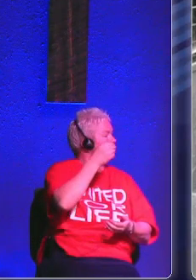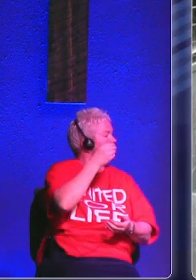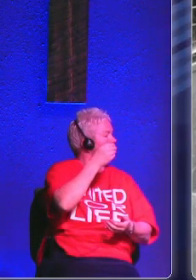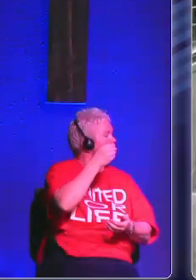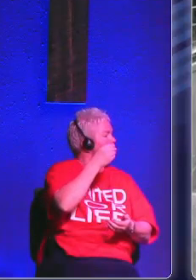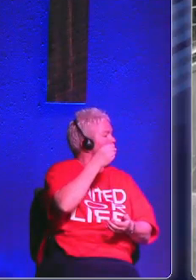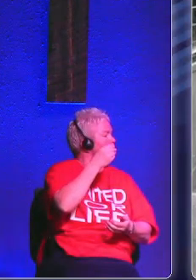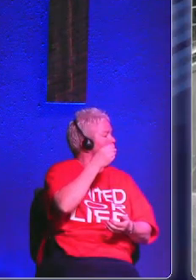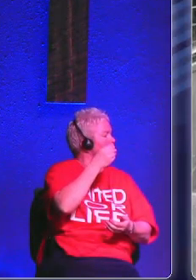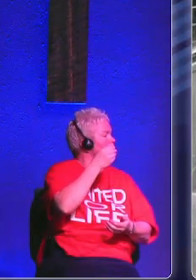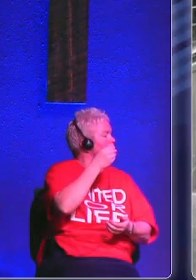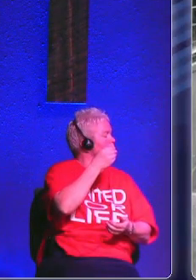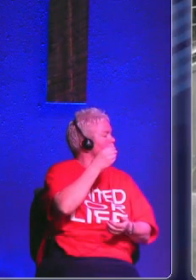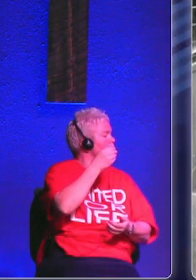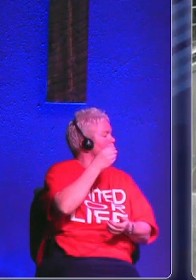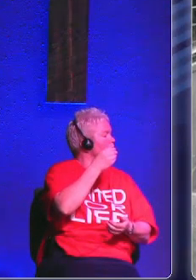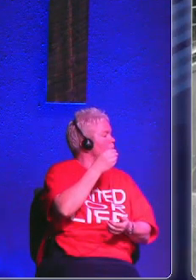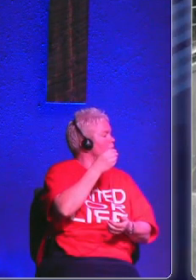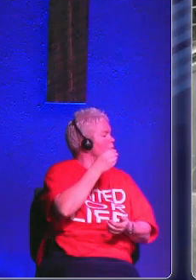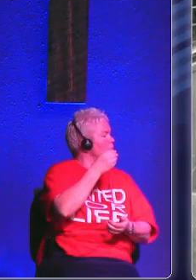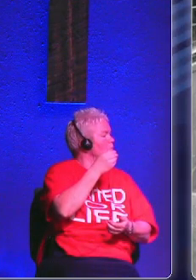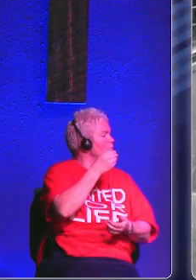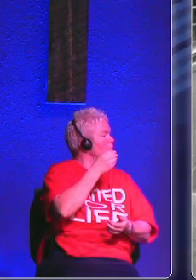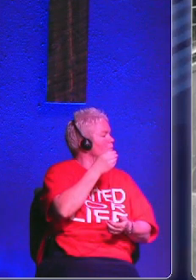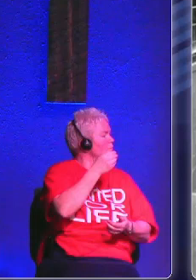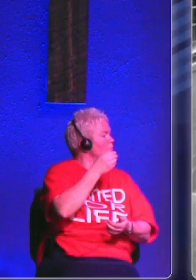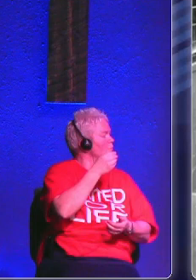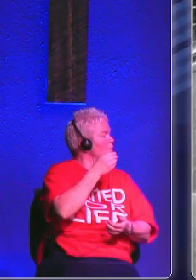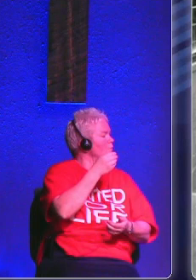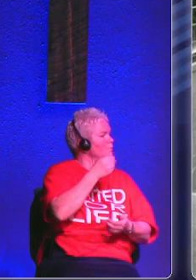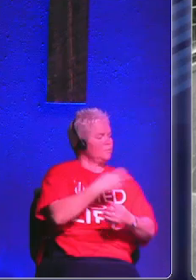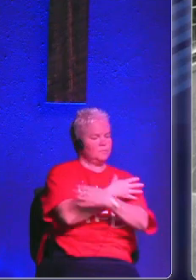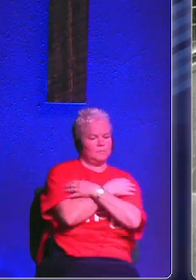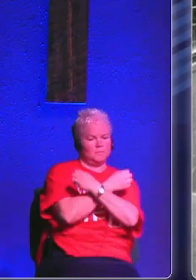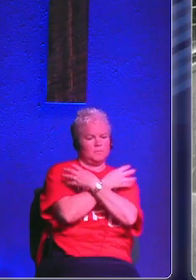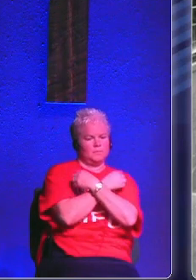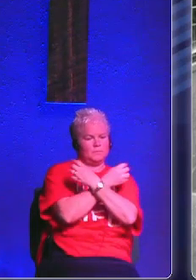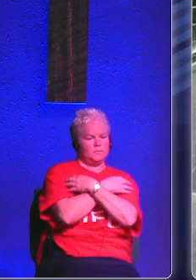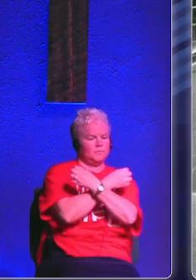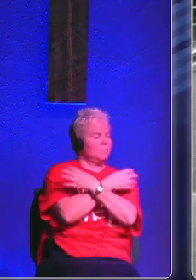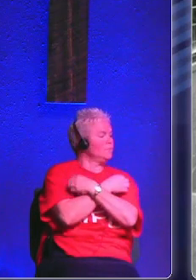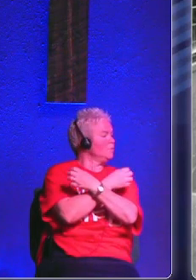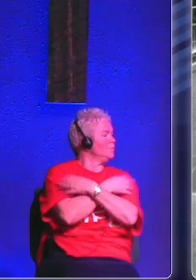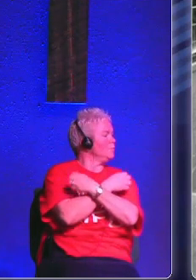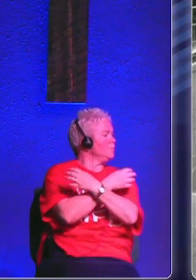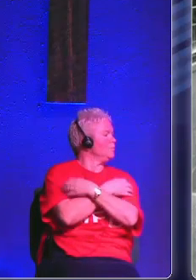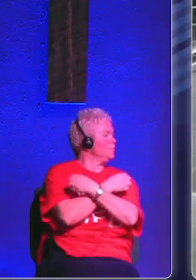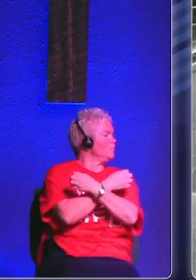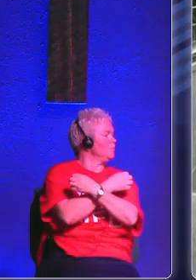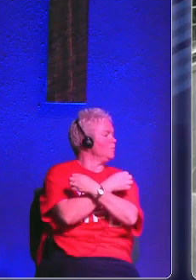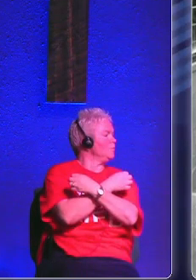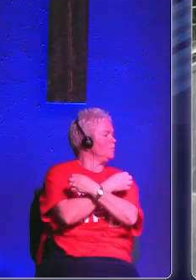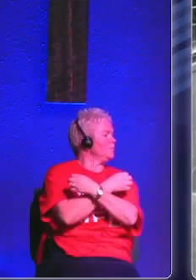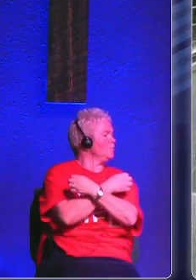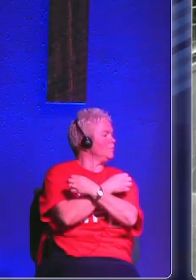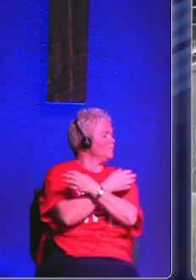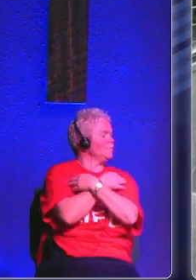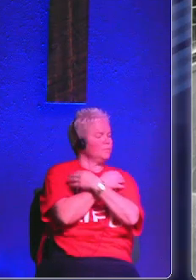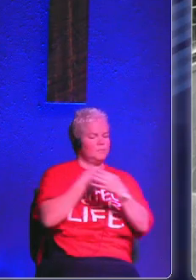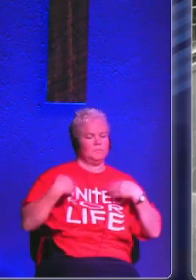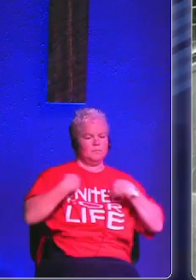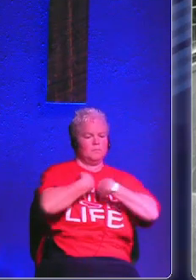going to be more likely to see wildlife along a game trail, right? A game trail like that. See all